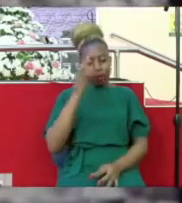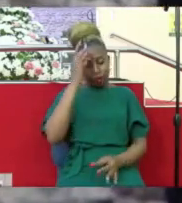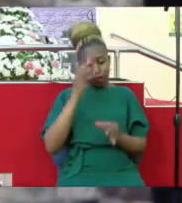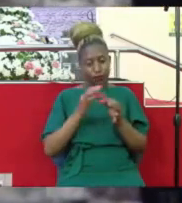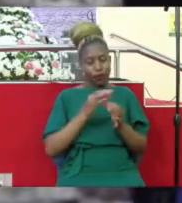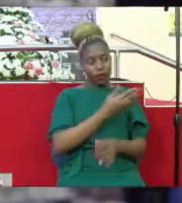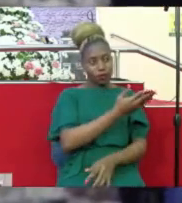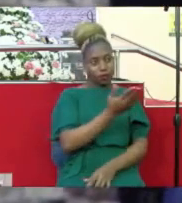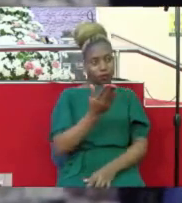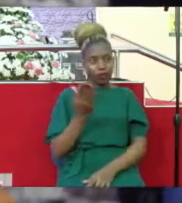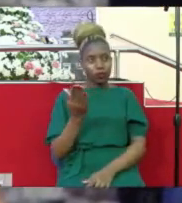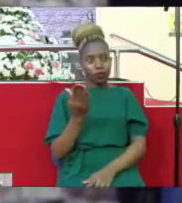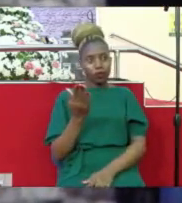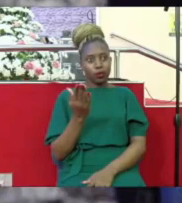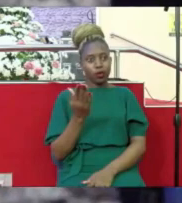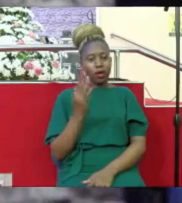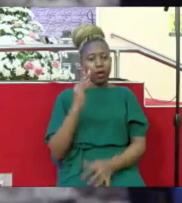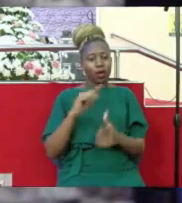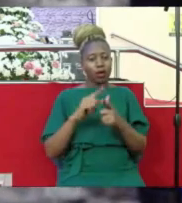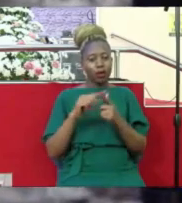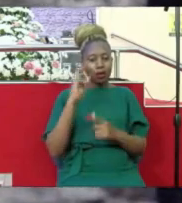that if you are going to see creation